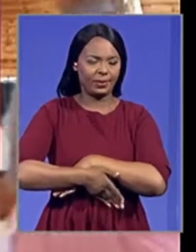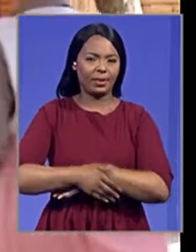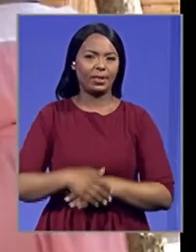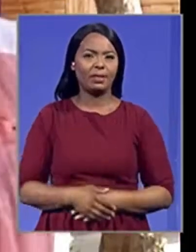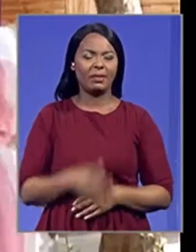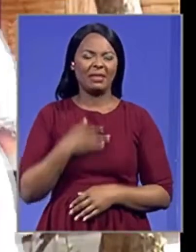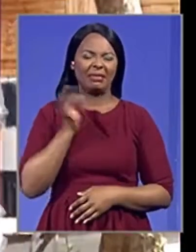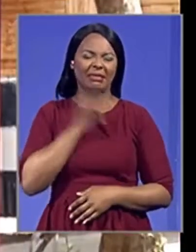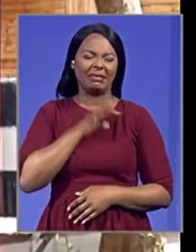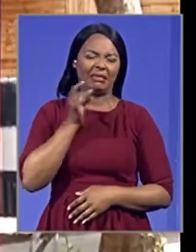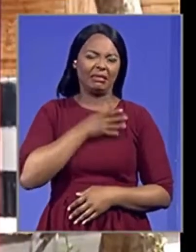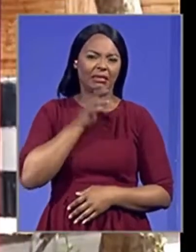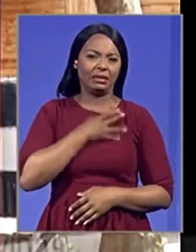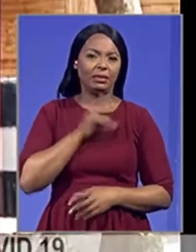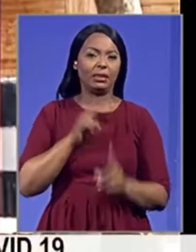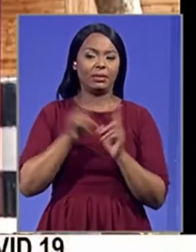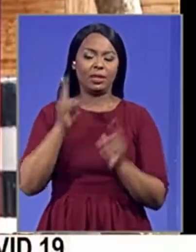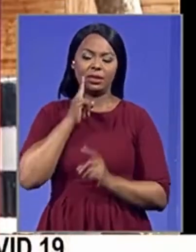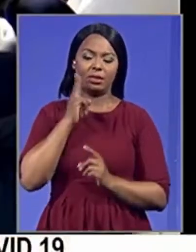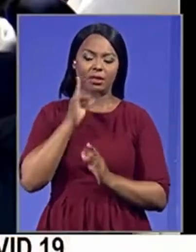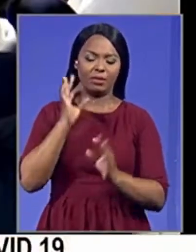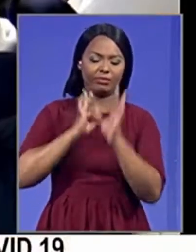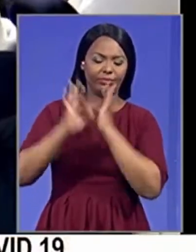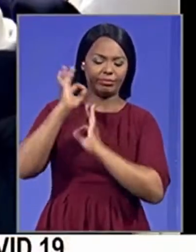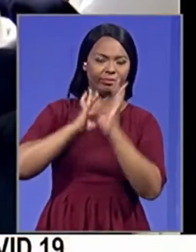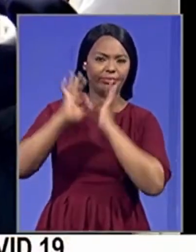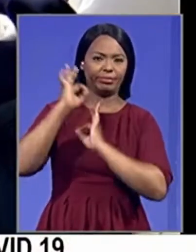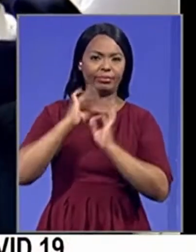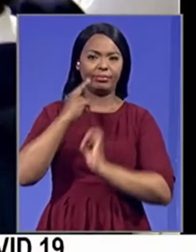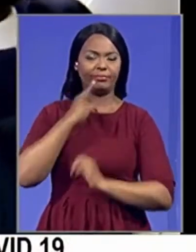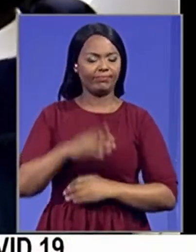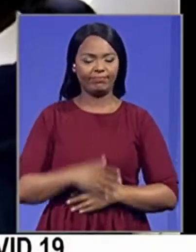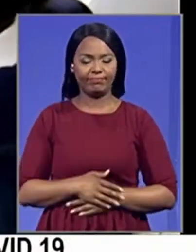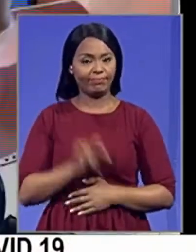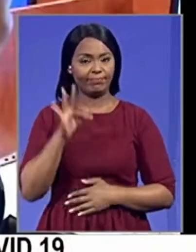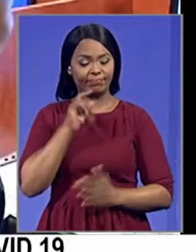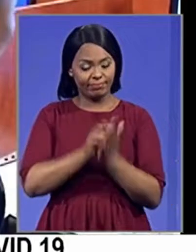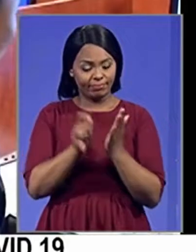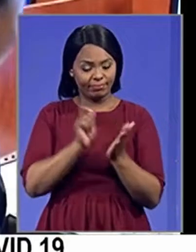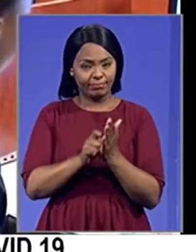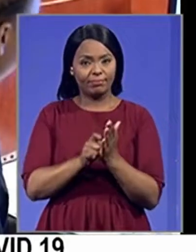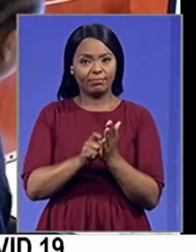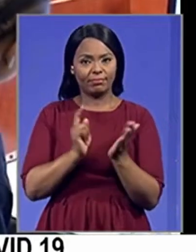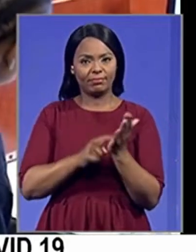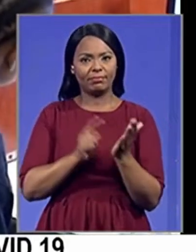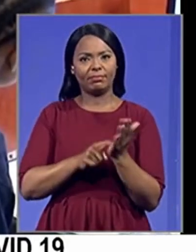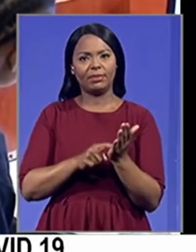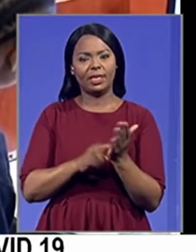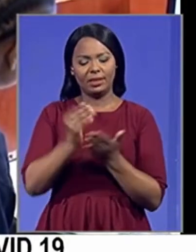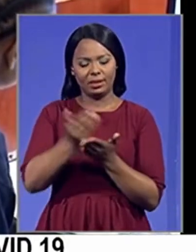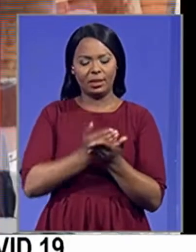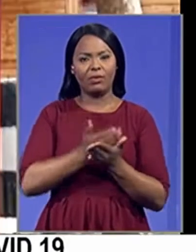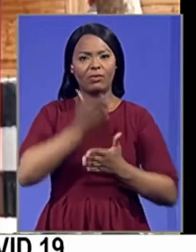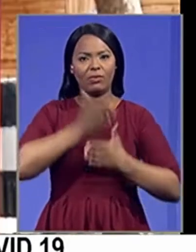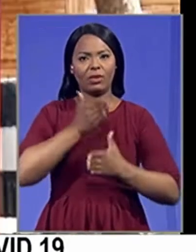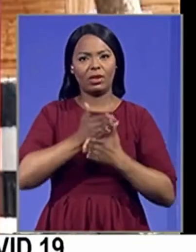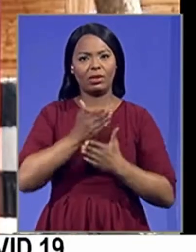empa titjhere wa ka o ile ka tlhalosetsa hore ha ntse re ngola tlamehile re save mosebetsi wa rona